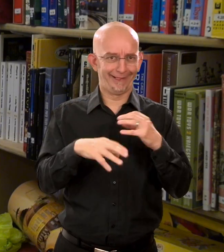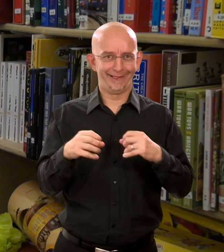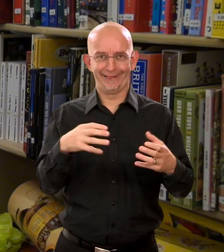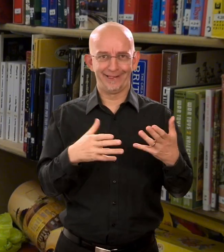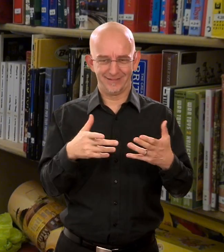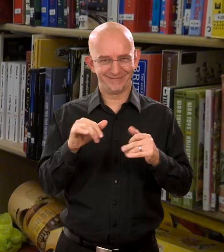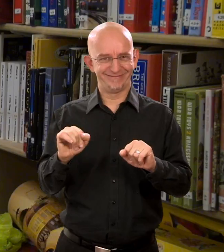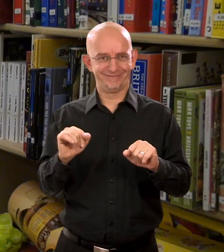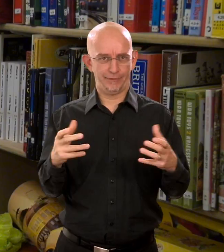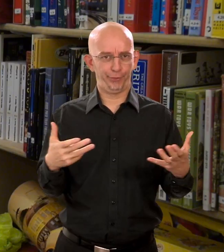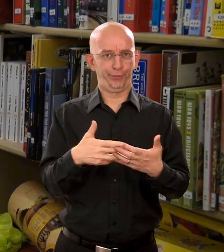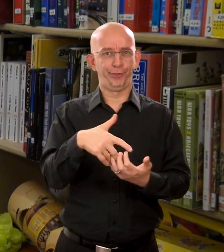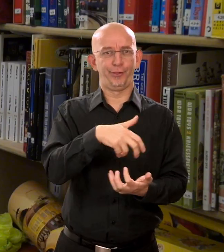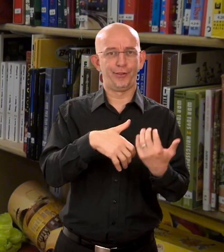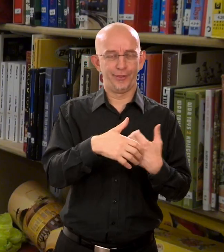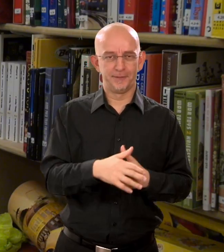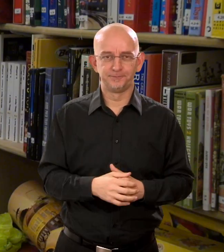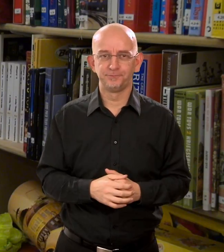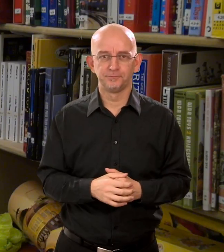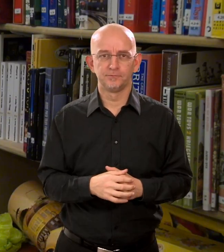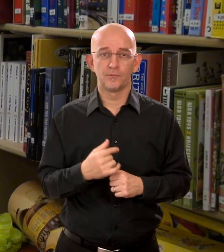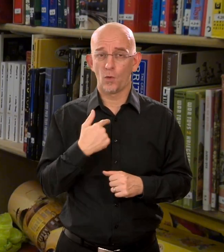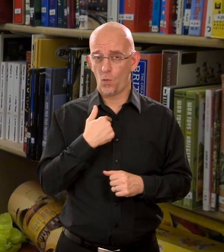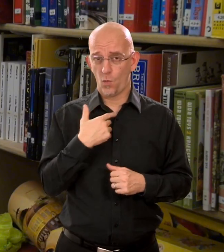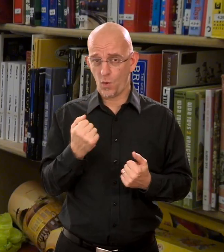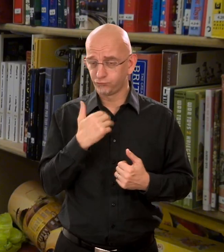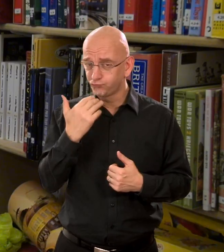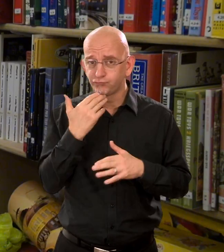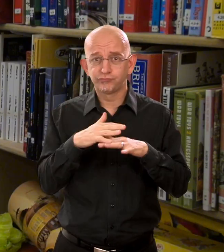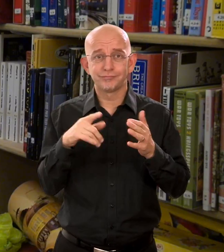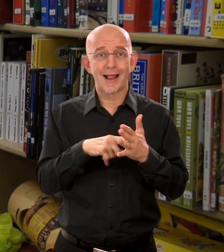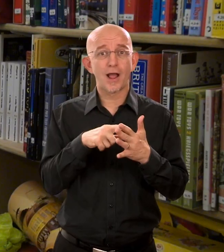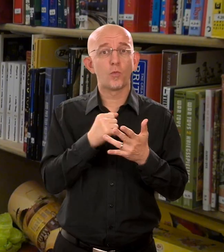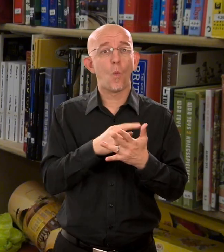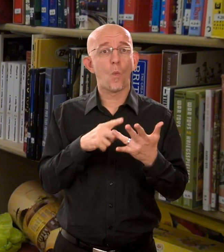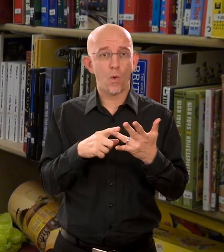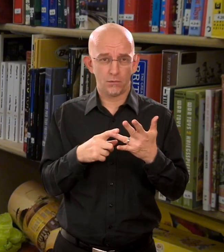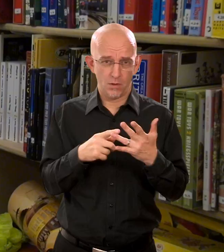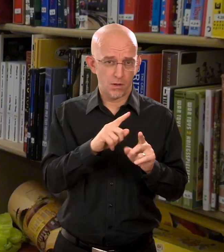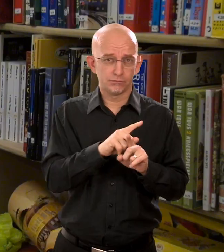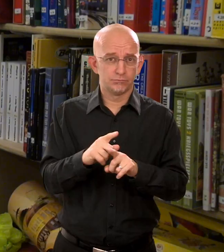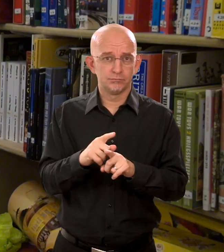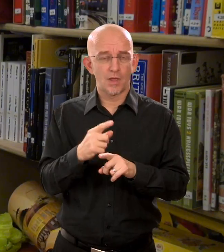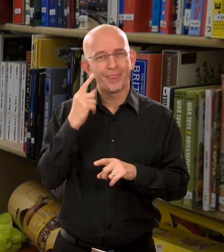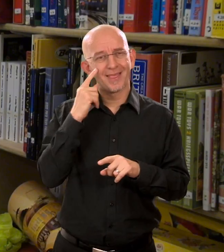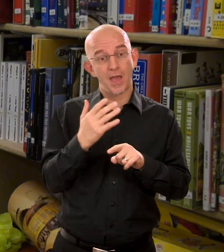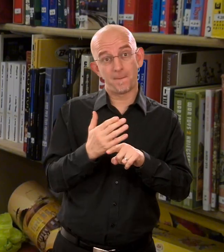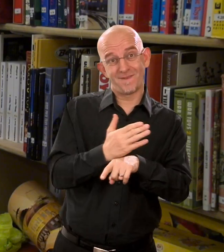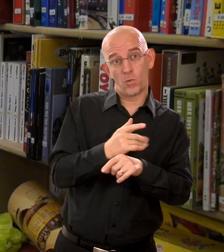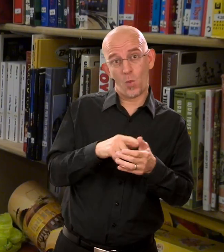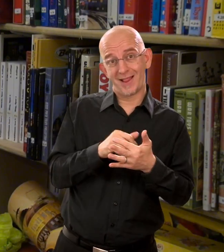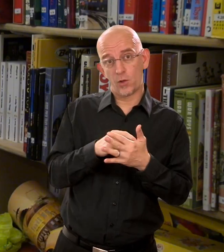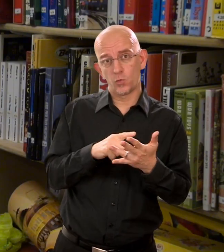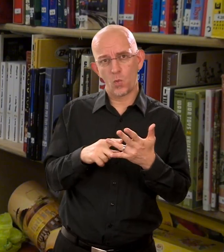Yeah, I had a lot of Legos and stuff, and even before Lego, the childhood, I think they were called Duplo or something like that, the bigger blocks,